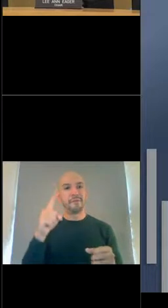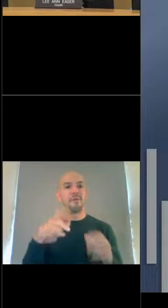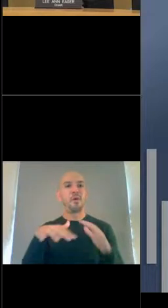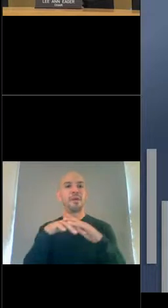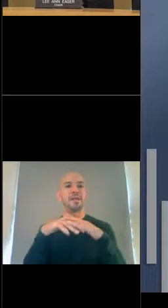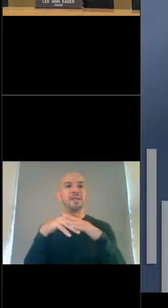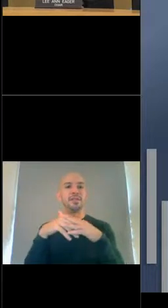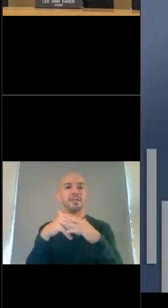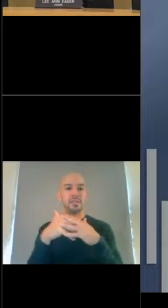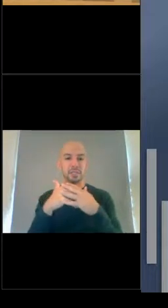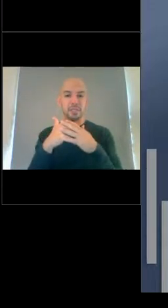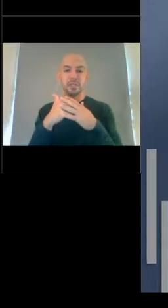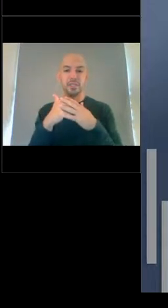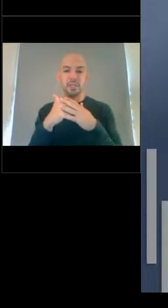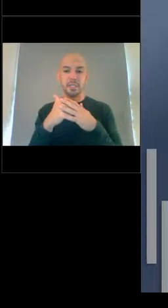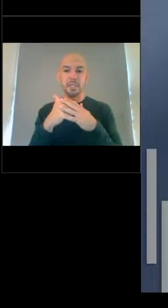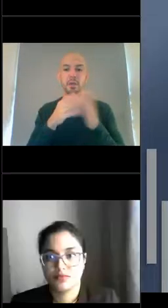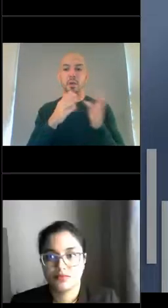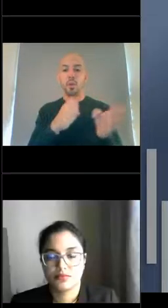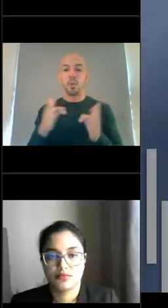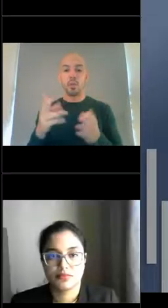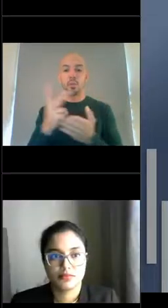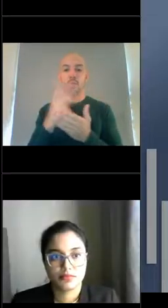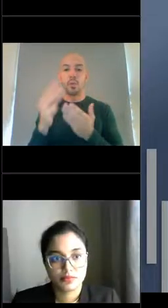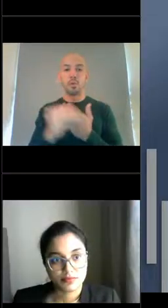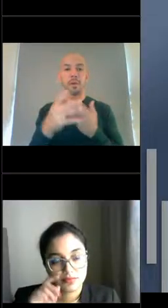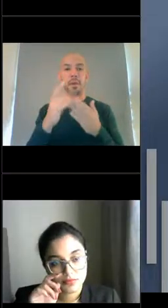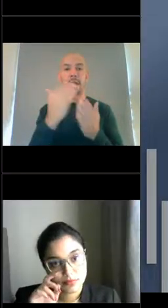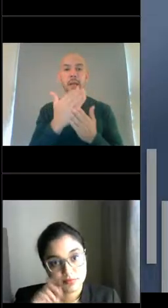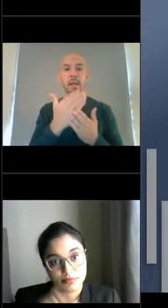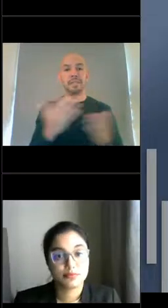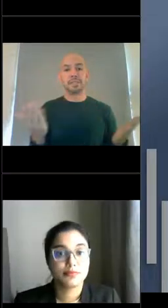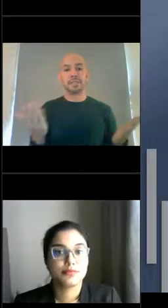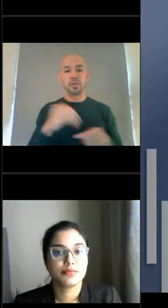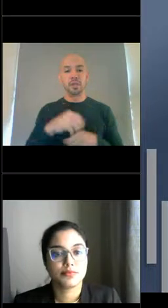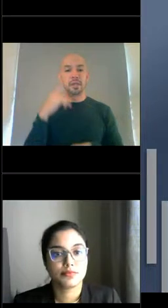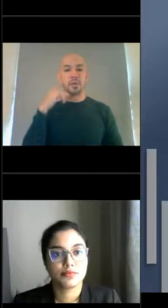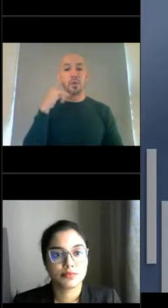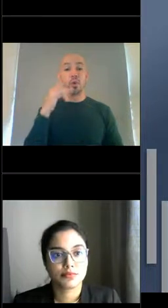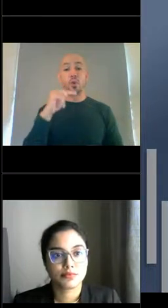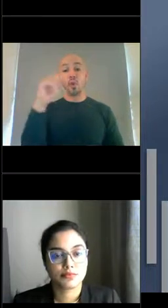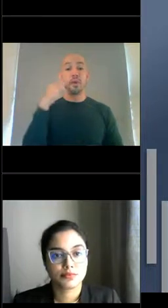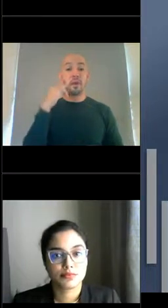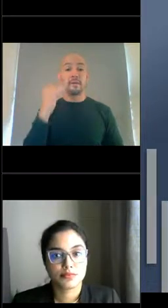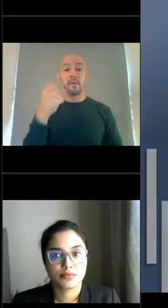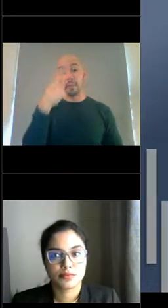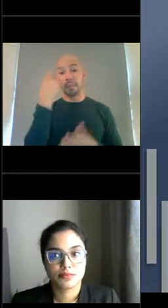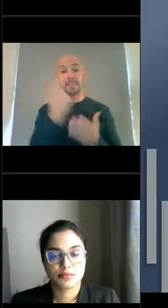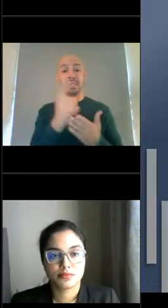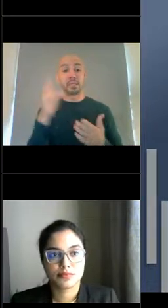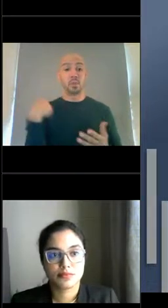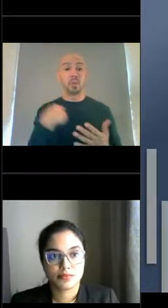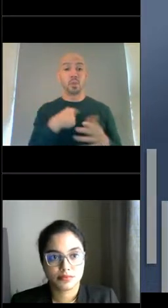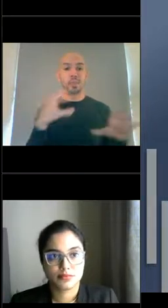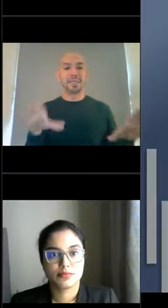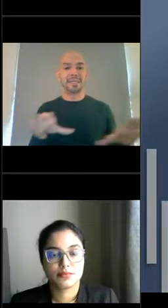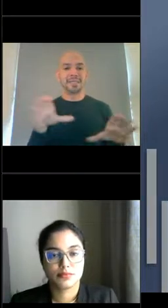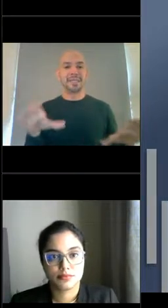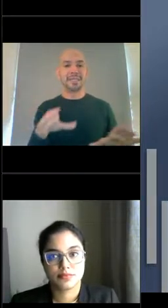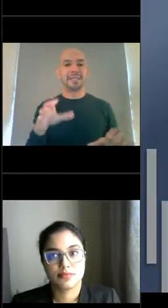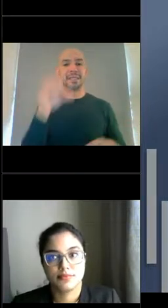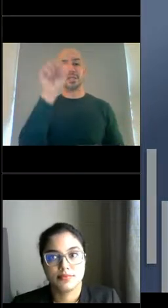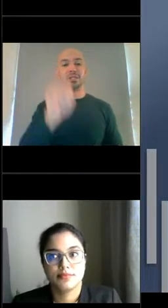guidelines hearing for northern california um because last week we did the southern